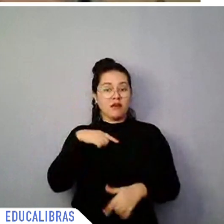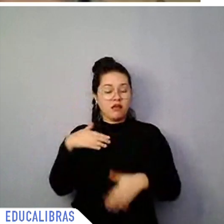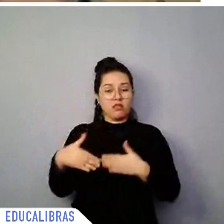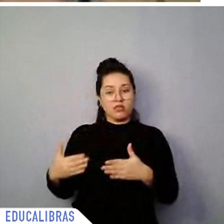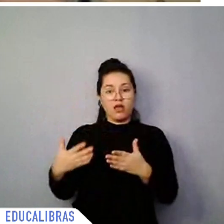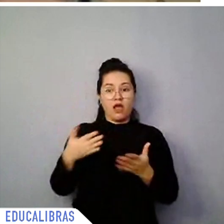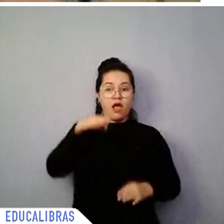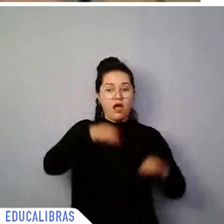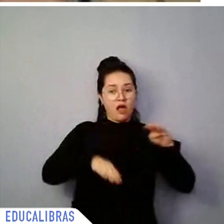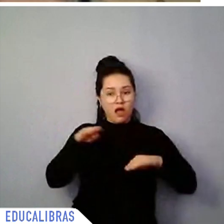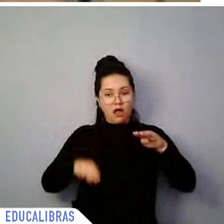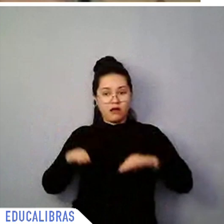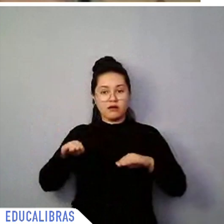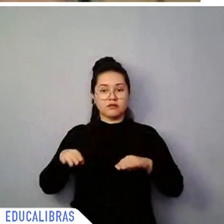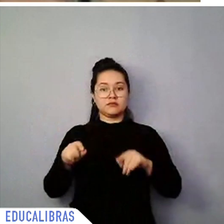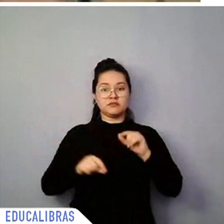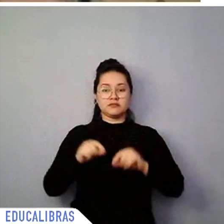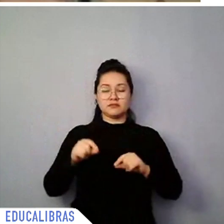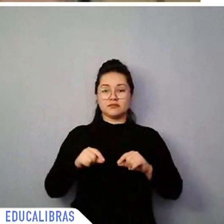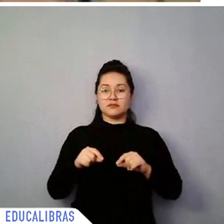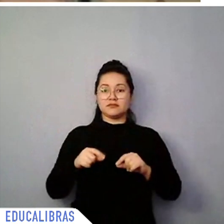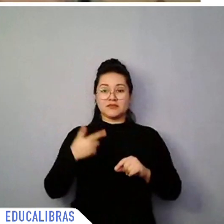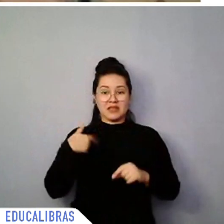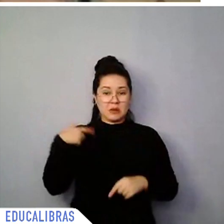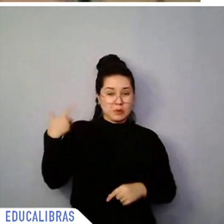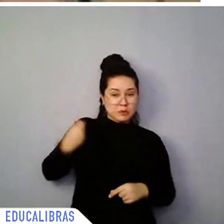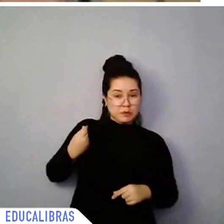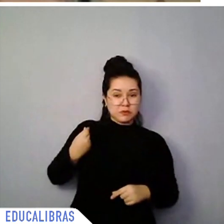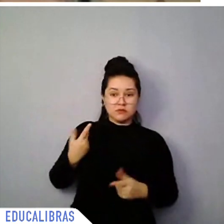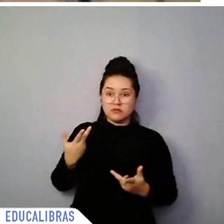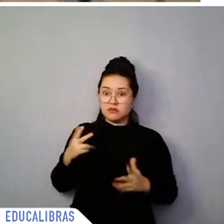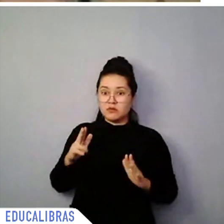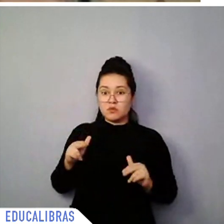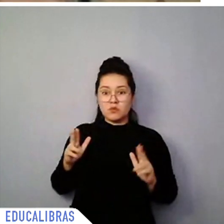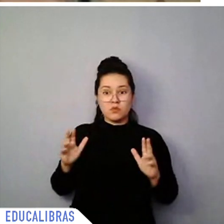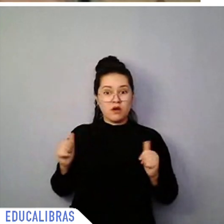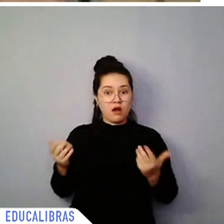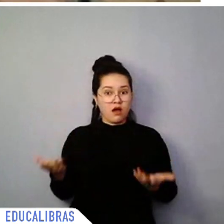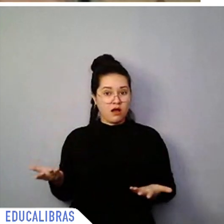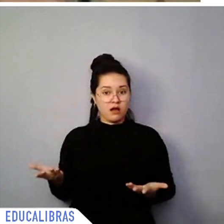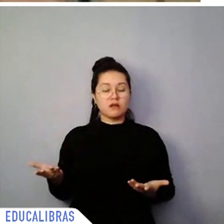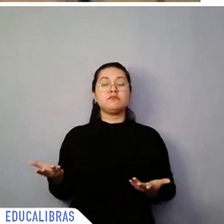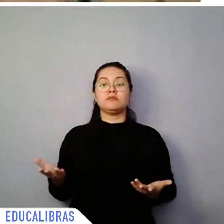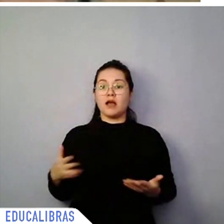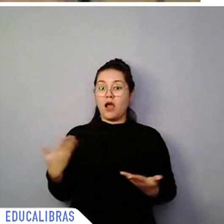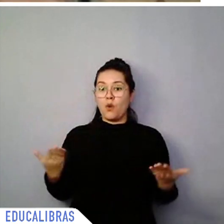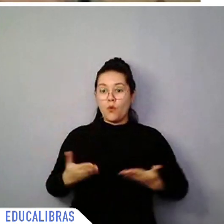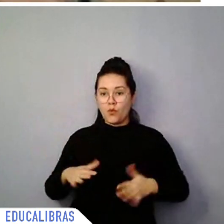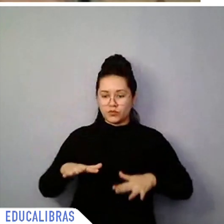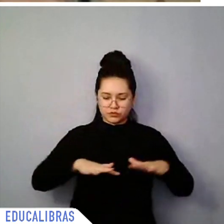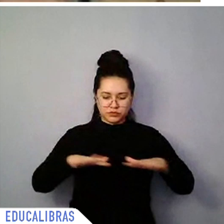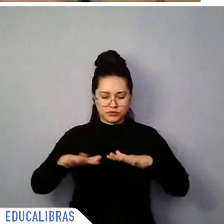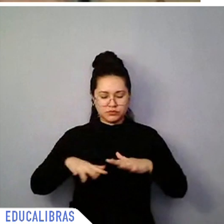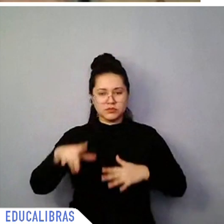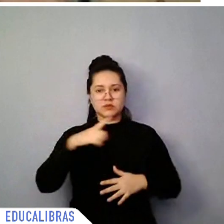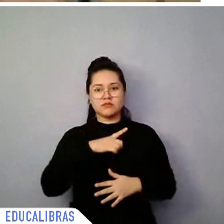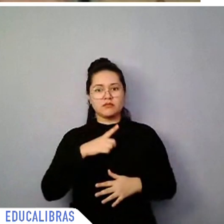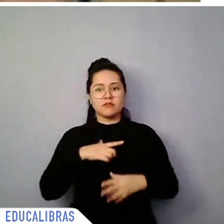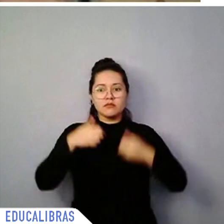and Black people. So 2 years ago, I started talking about that, and some people were very angry at me, all